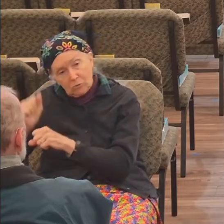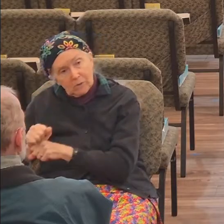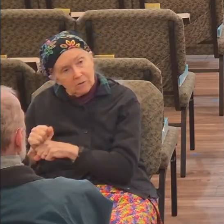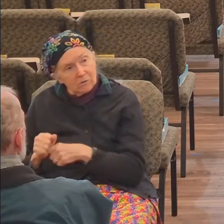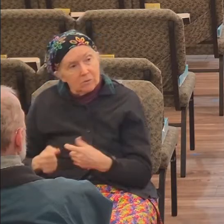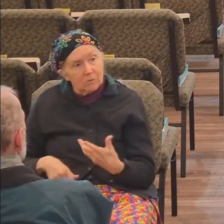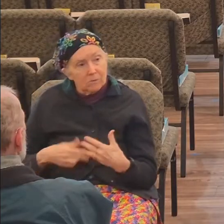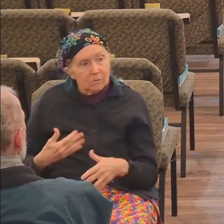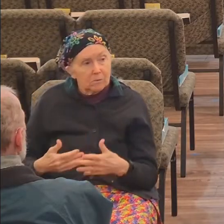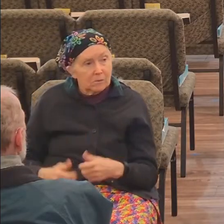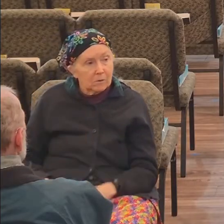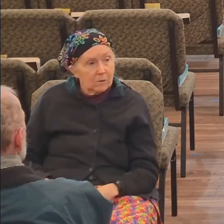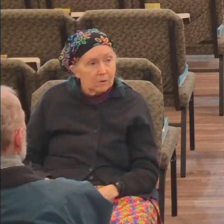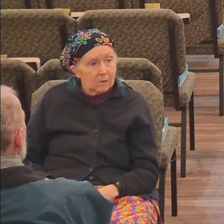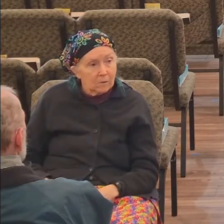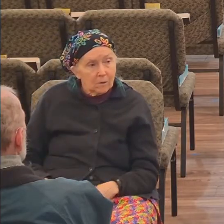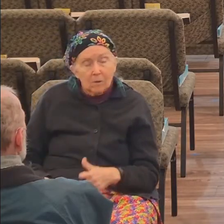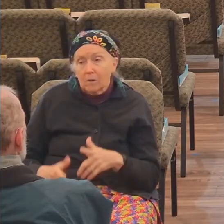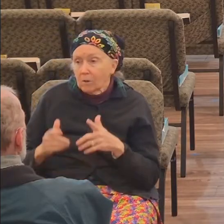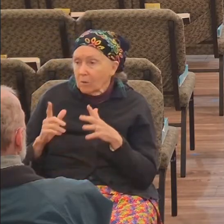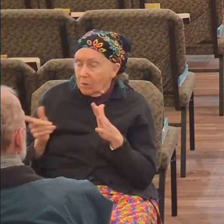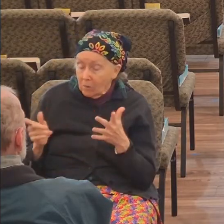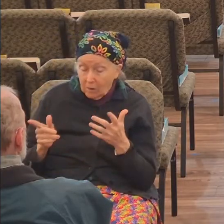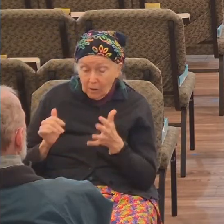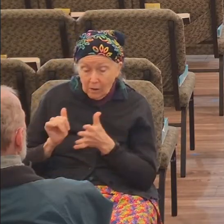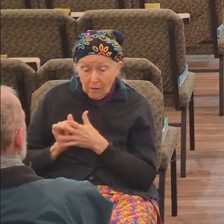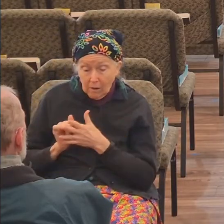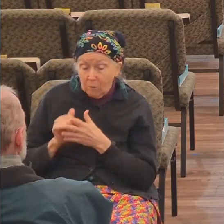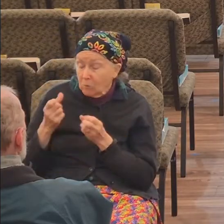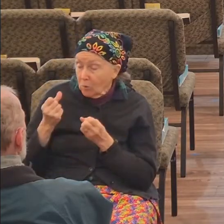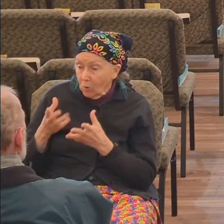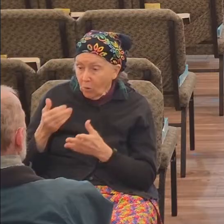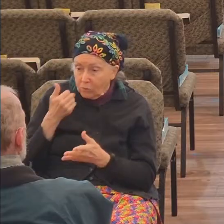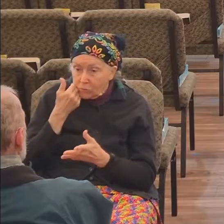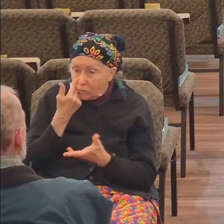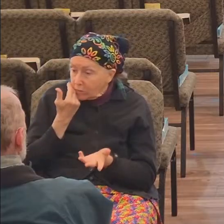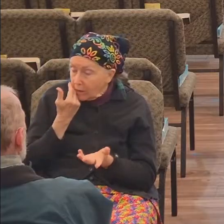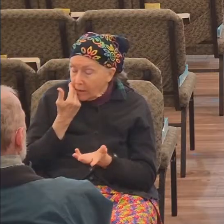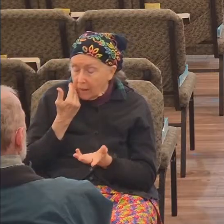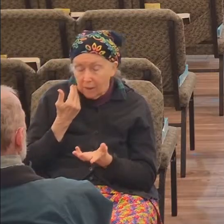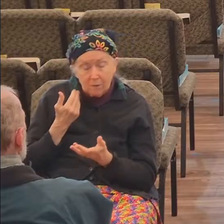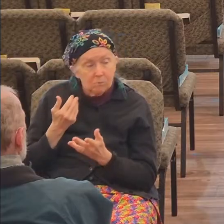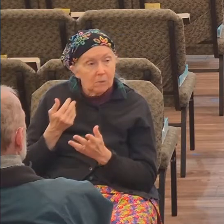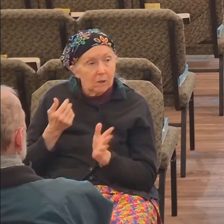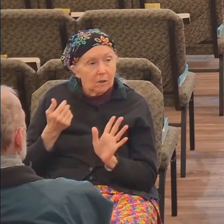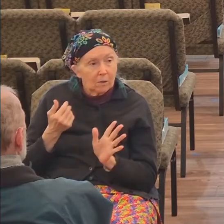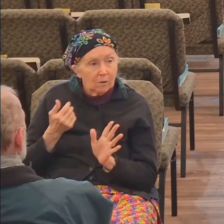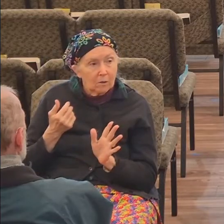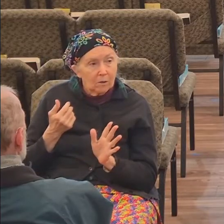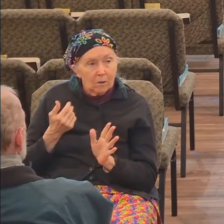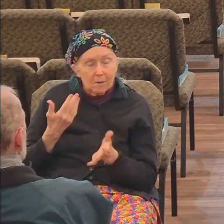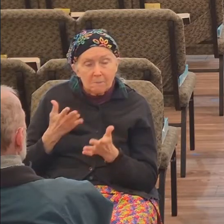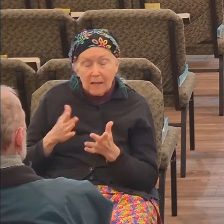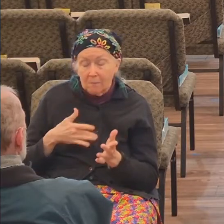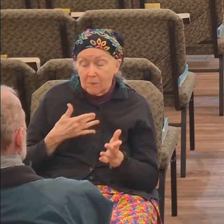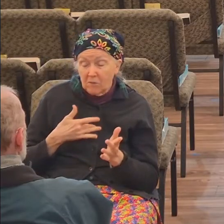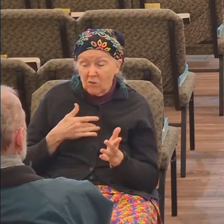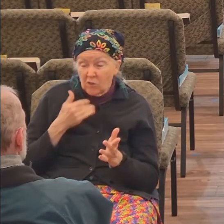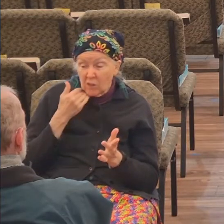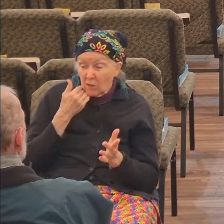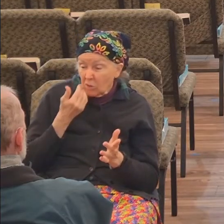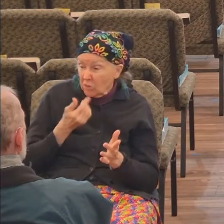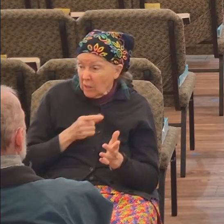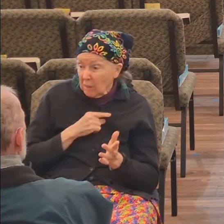Okay. Yeah. You might be feeling the sense of shame,